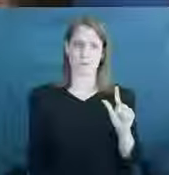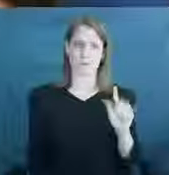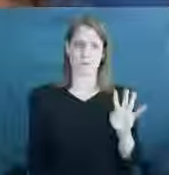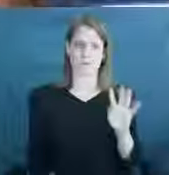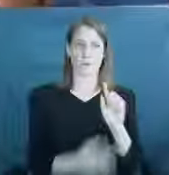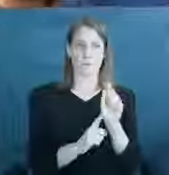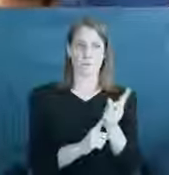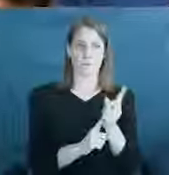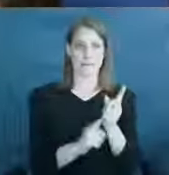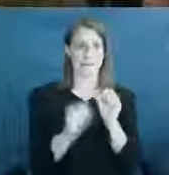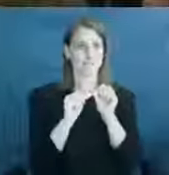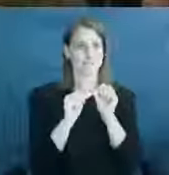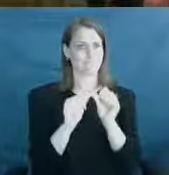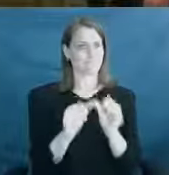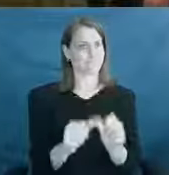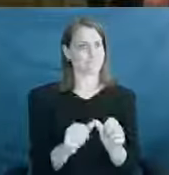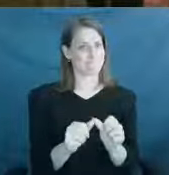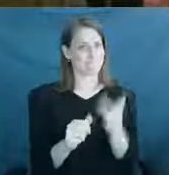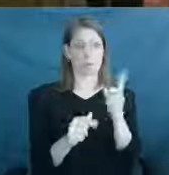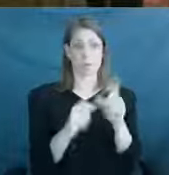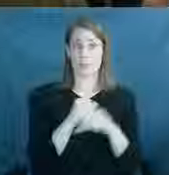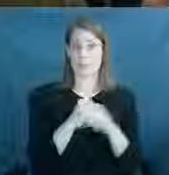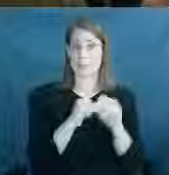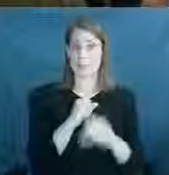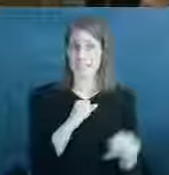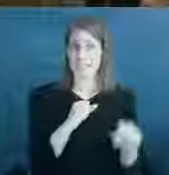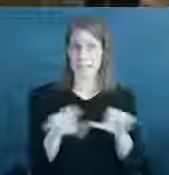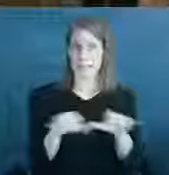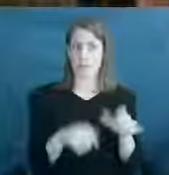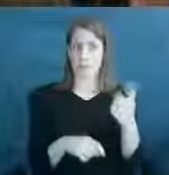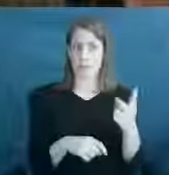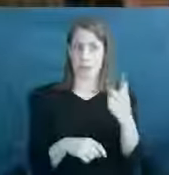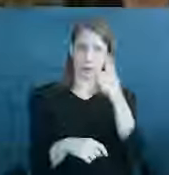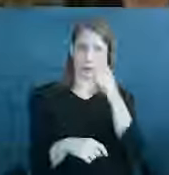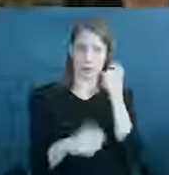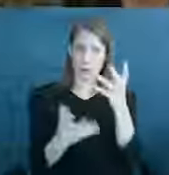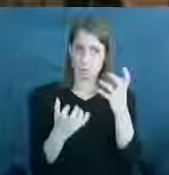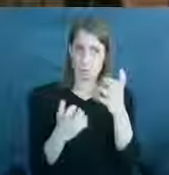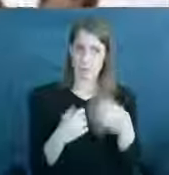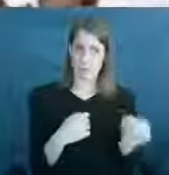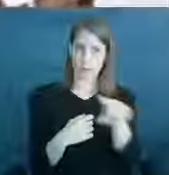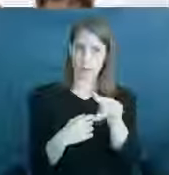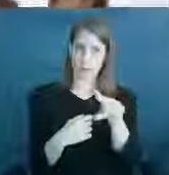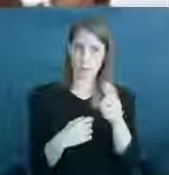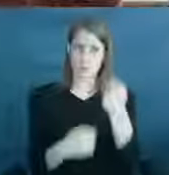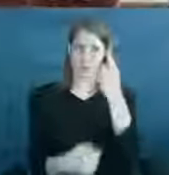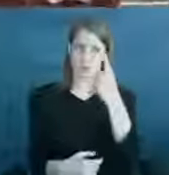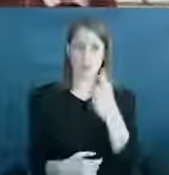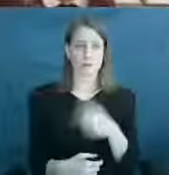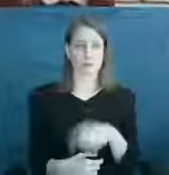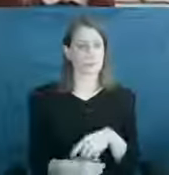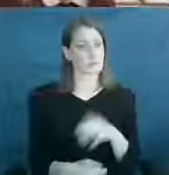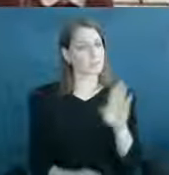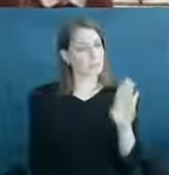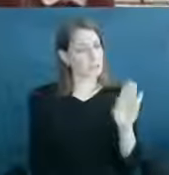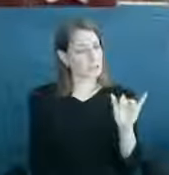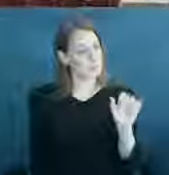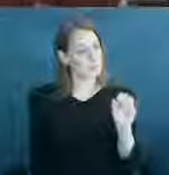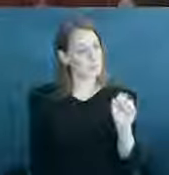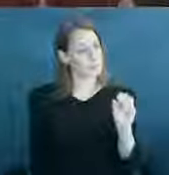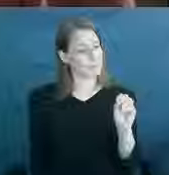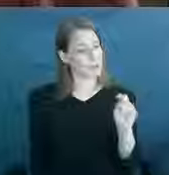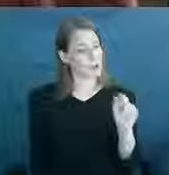We're about 24 minutes into the lesson. You've extended activity 1 because you wanted to get them